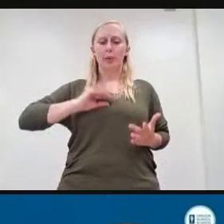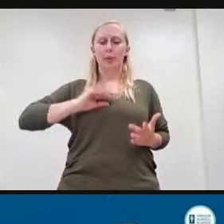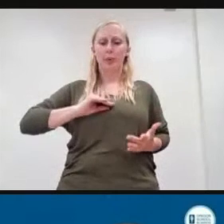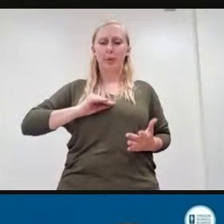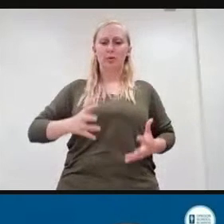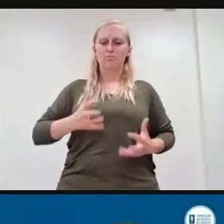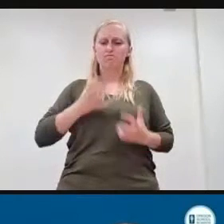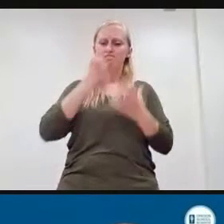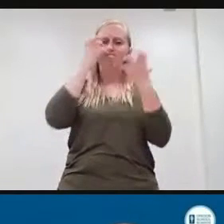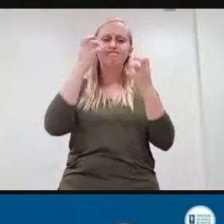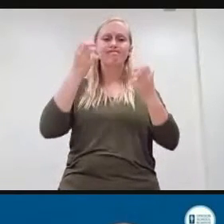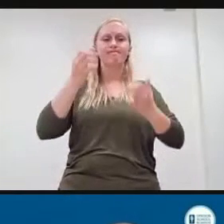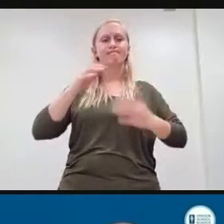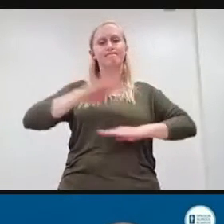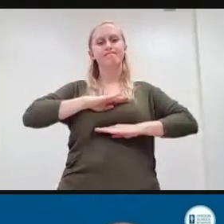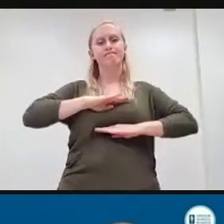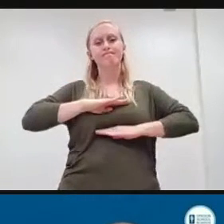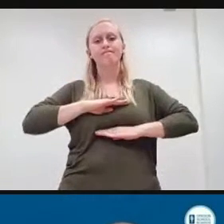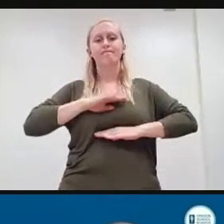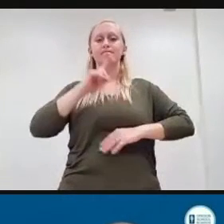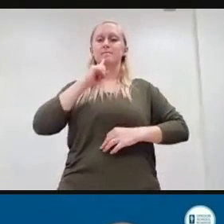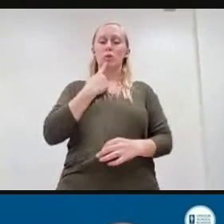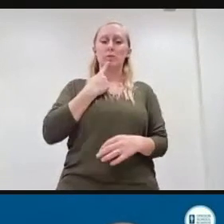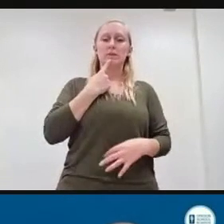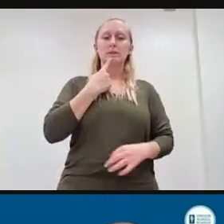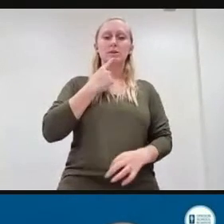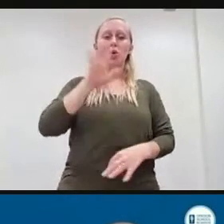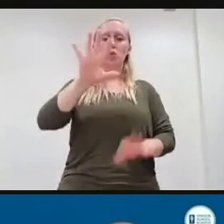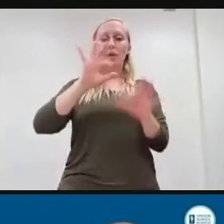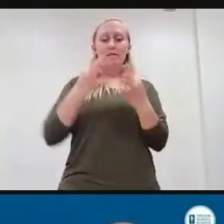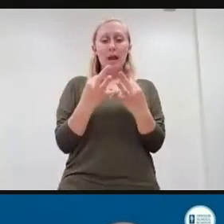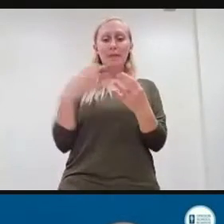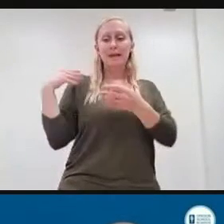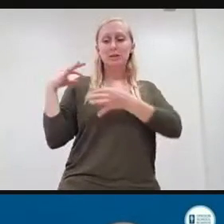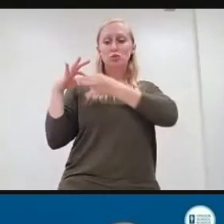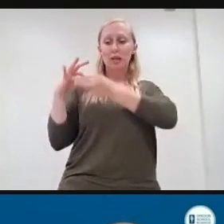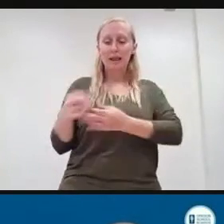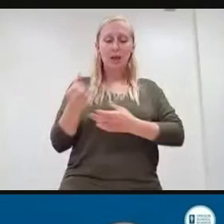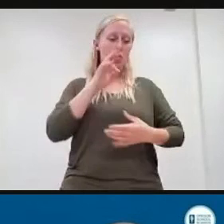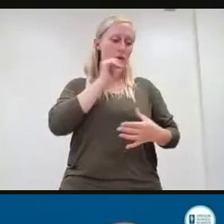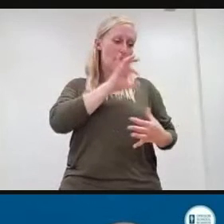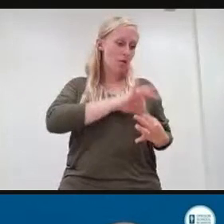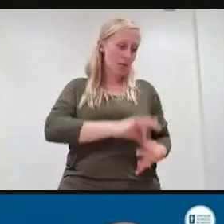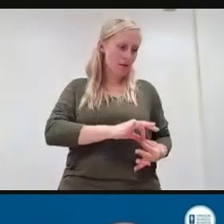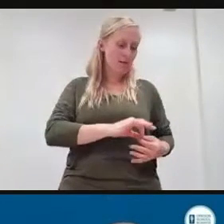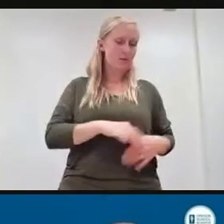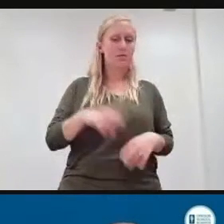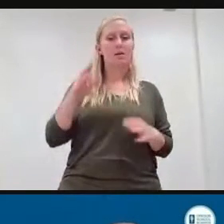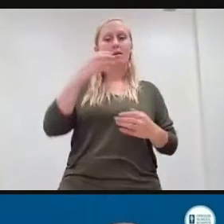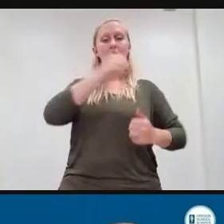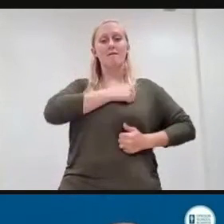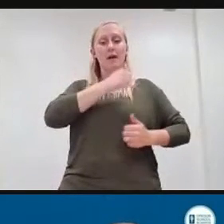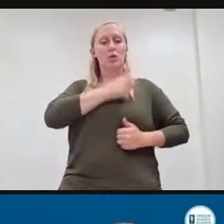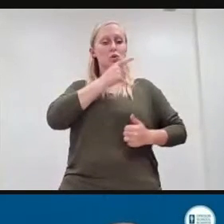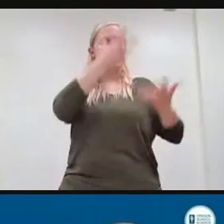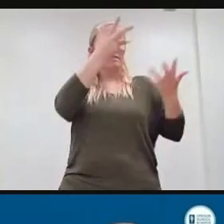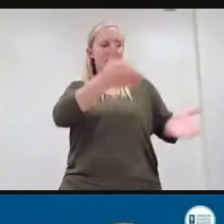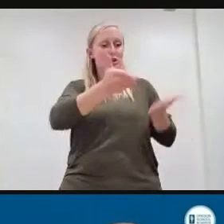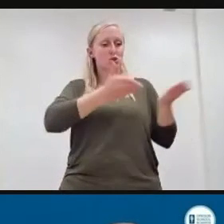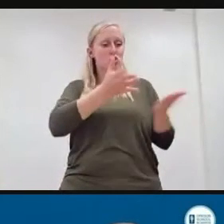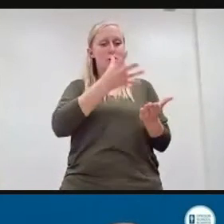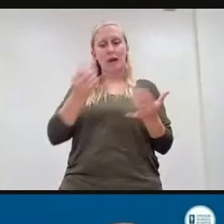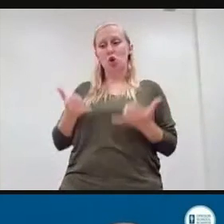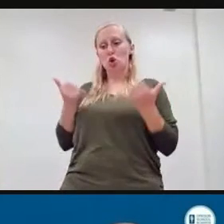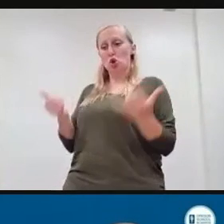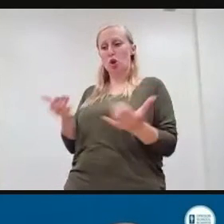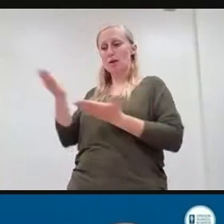indignation, contentment, disappointment, your families, genetic and otherwise, our veterans who proudly served and are currently serving